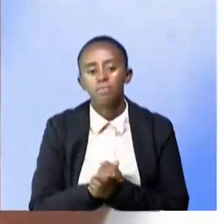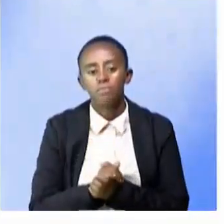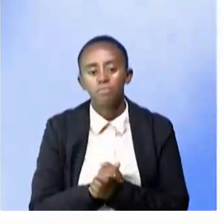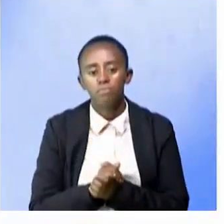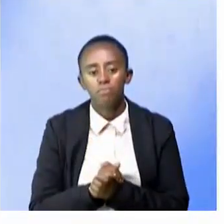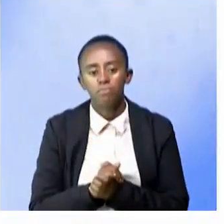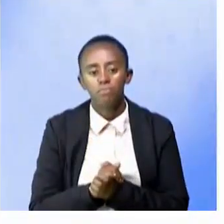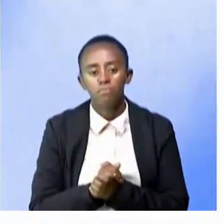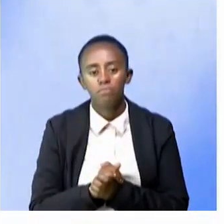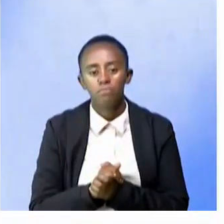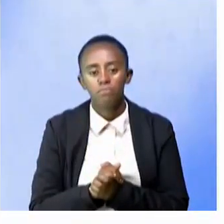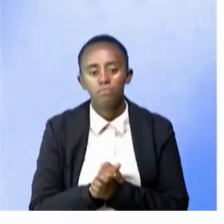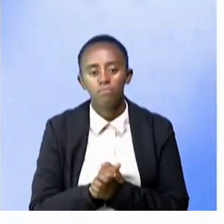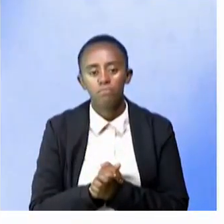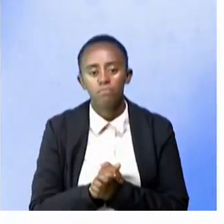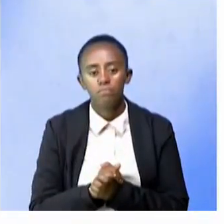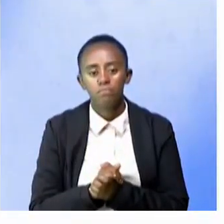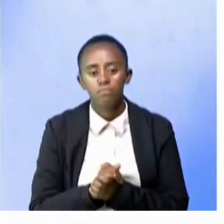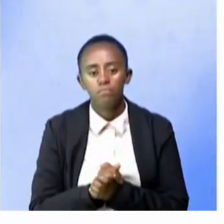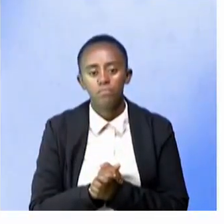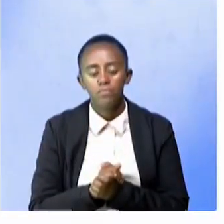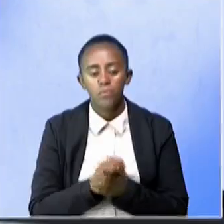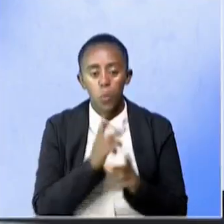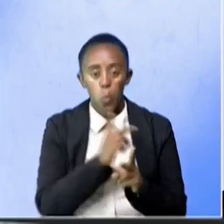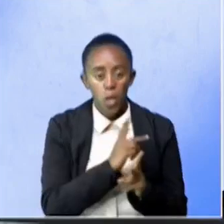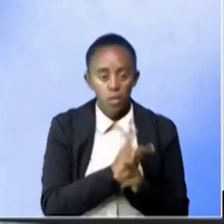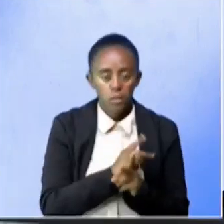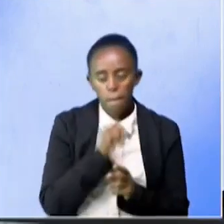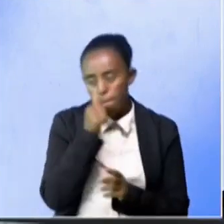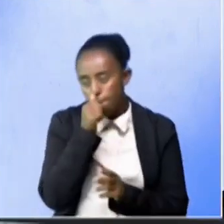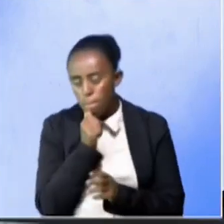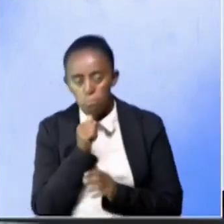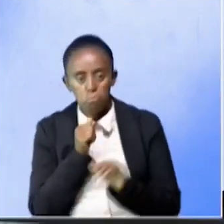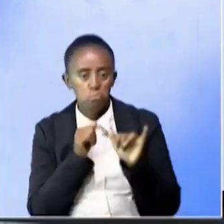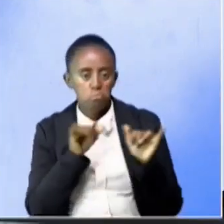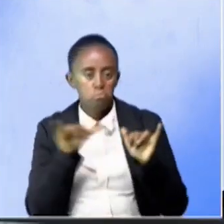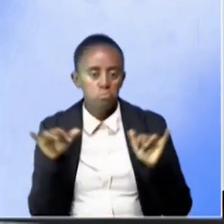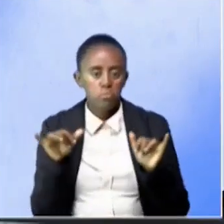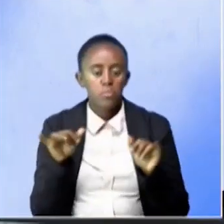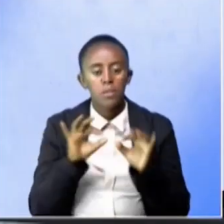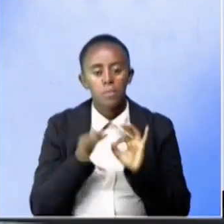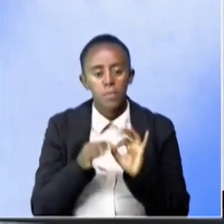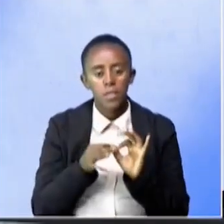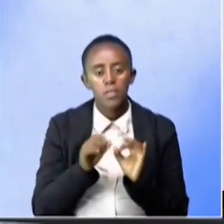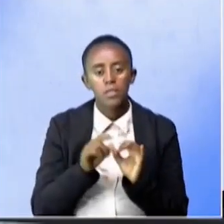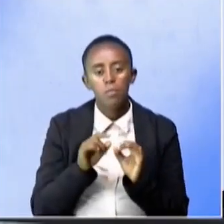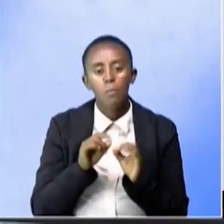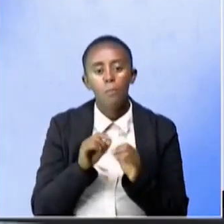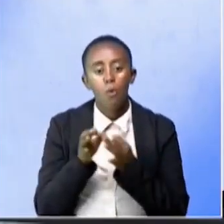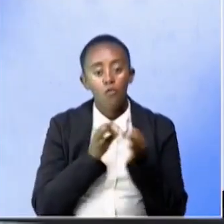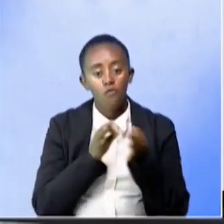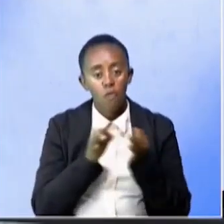The position of an adverb go there. Still all the same in meaning. It's modifying a verb.